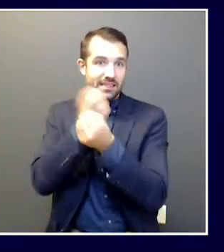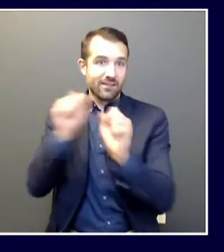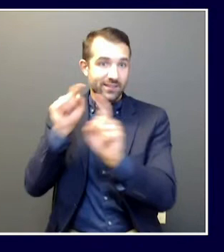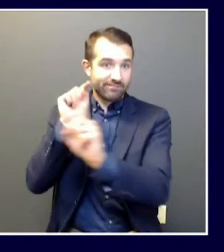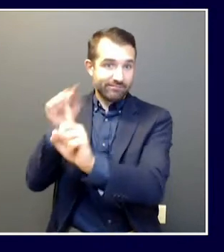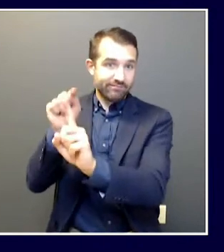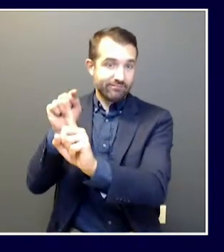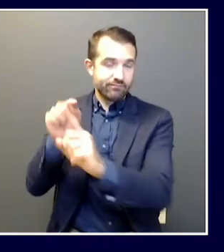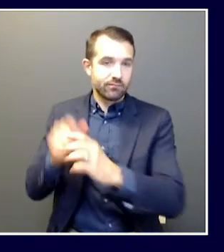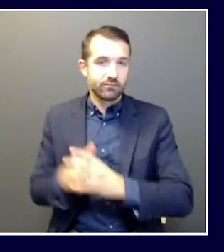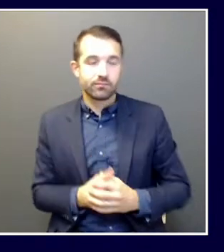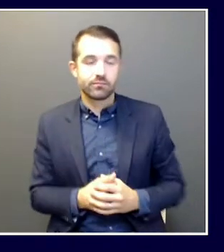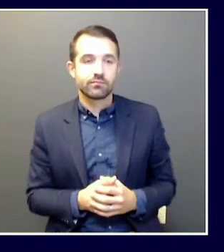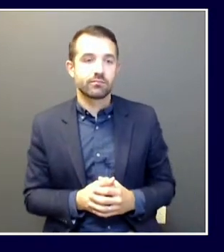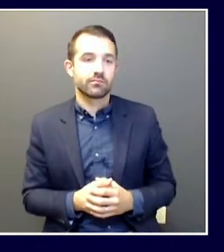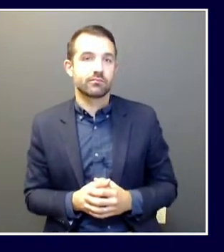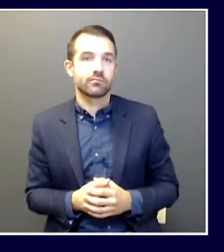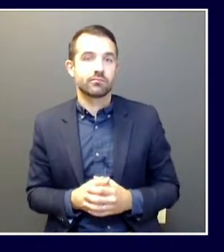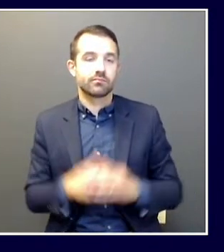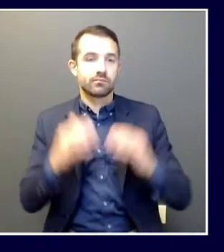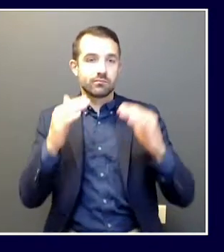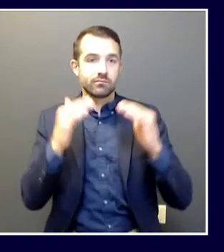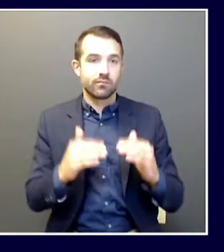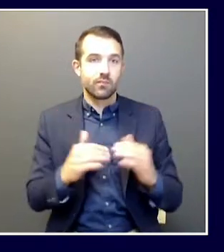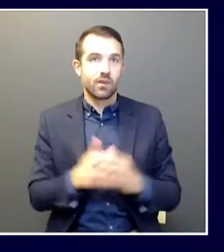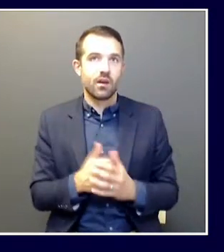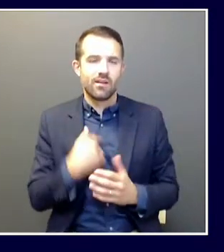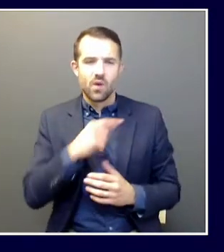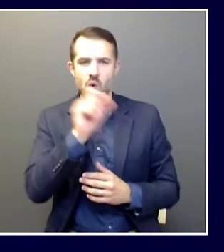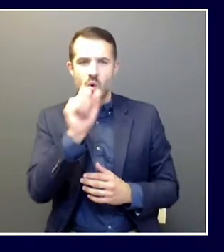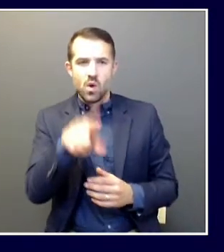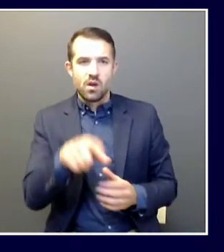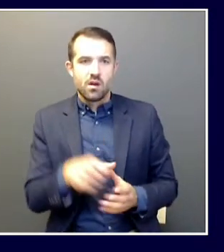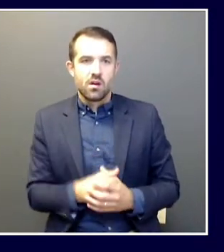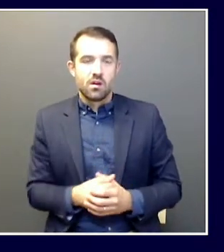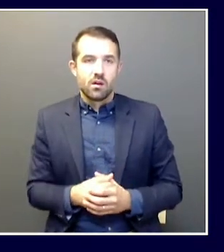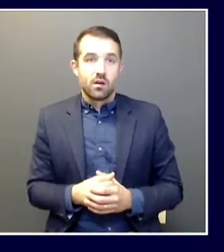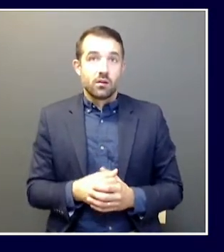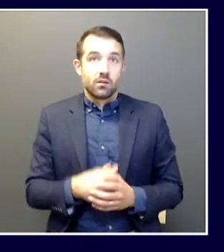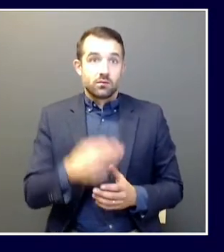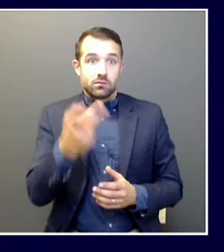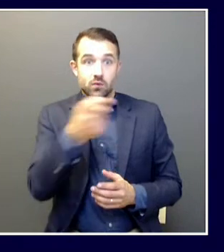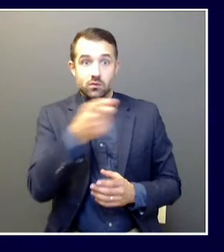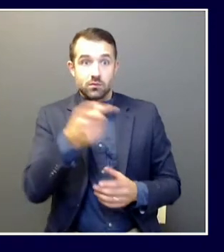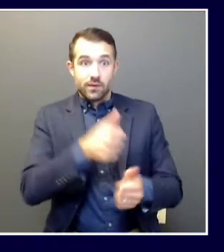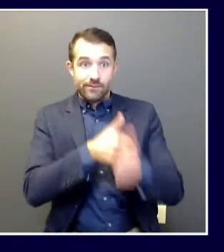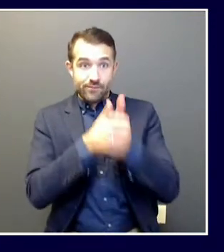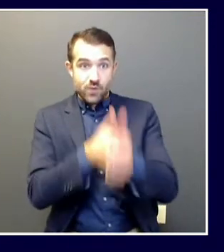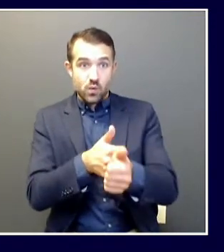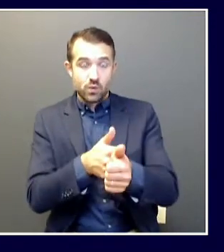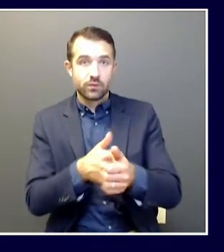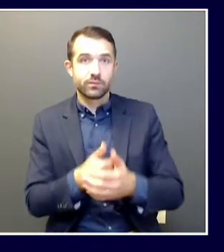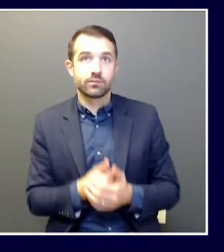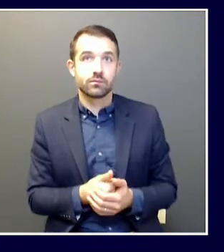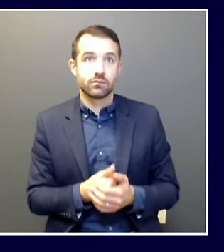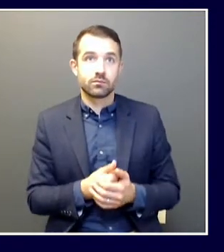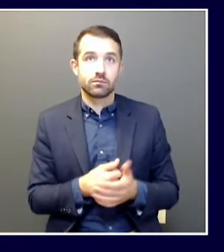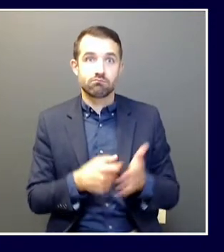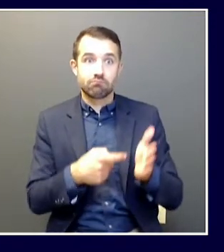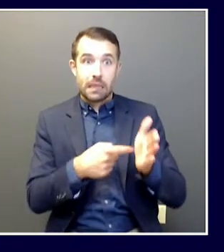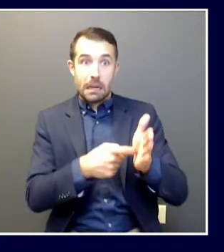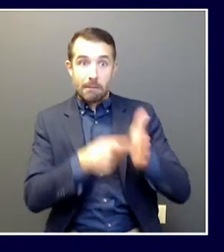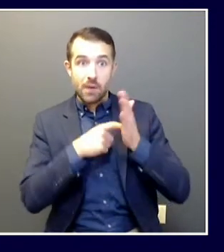how compliance will that be the same for those practices as it is with these other facilities? How are you going to kind of tackle any differences